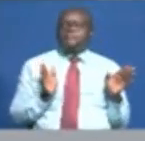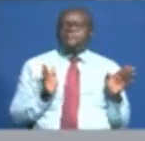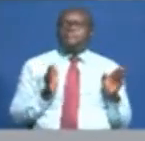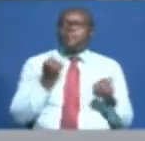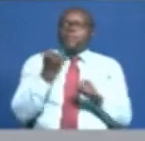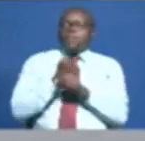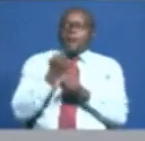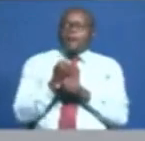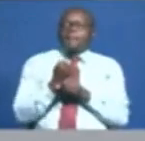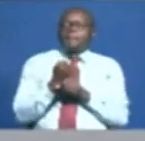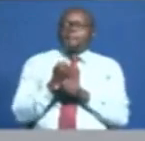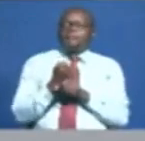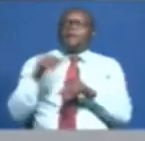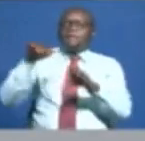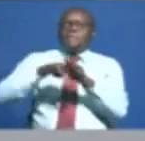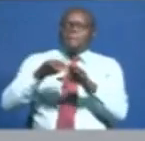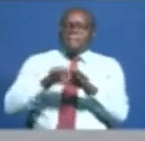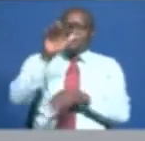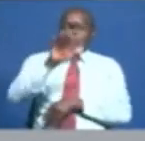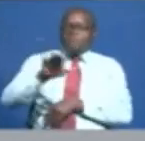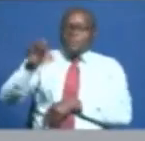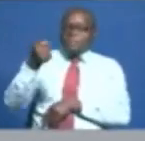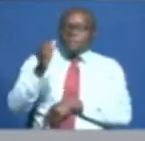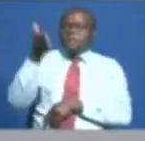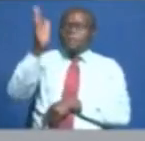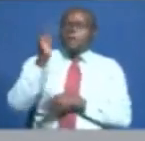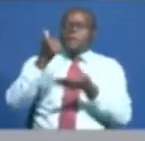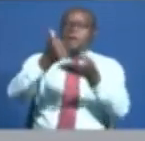the duties of a member of Parliament. So help me God.